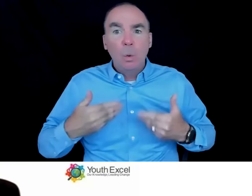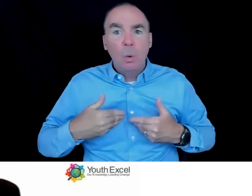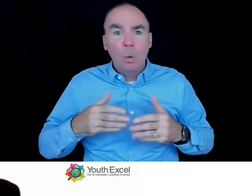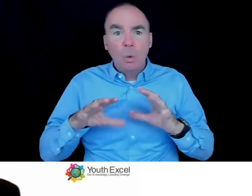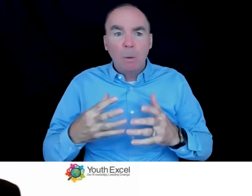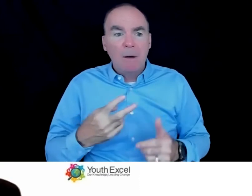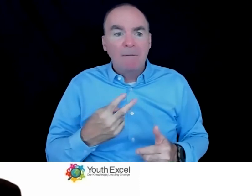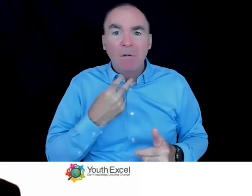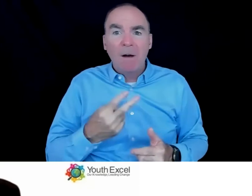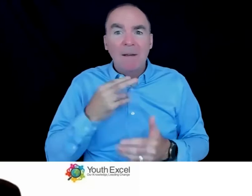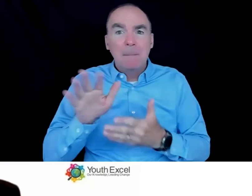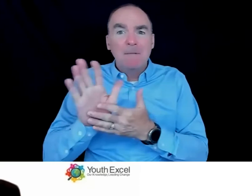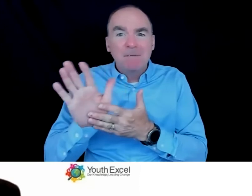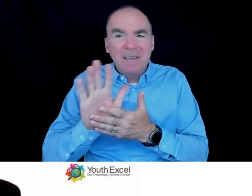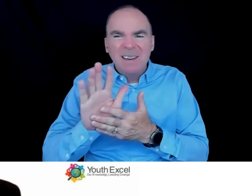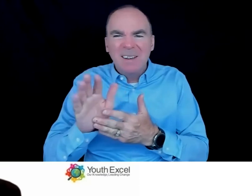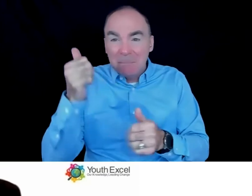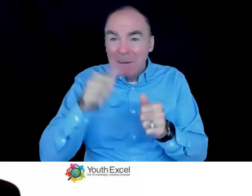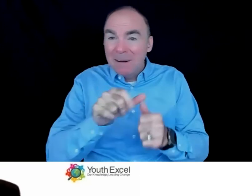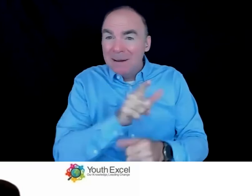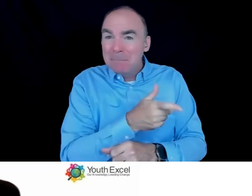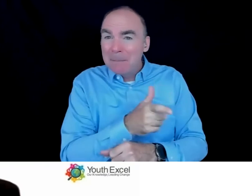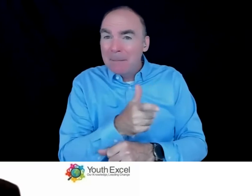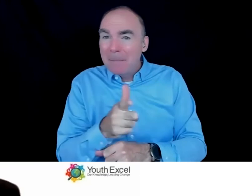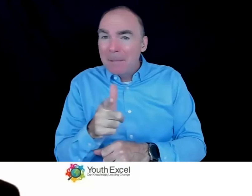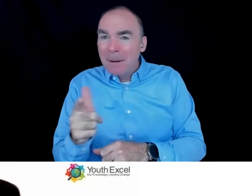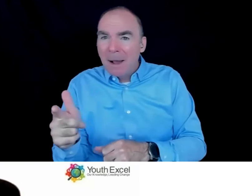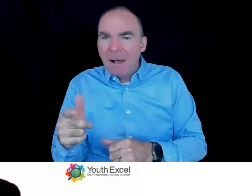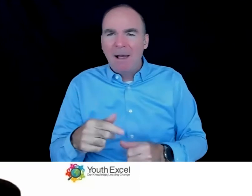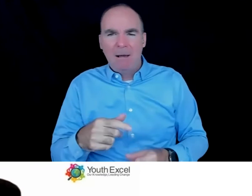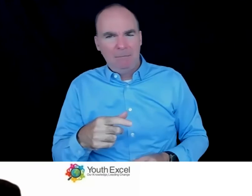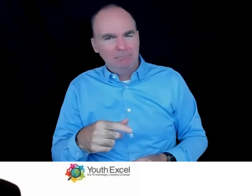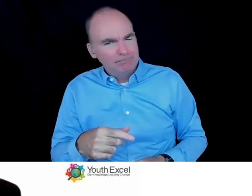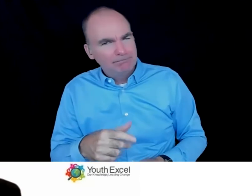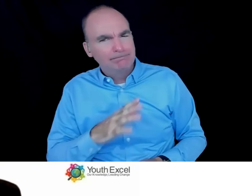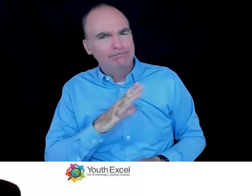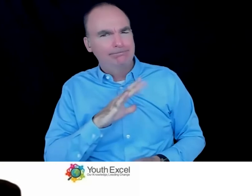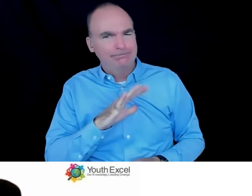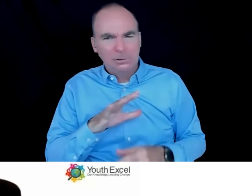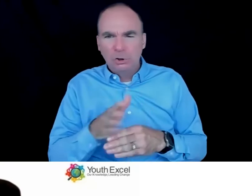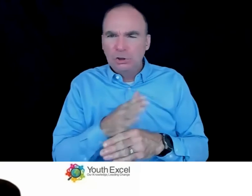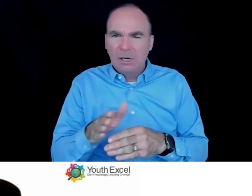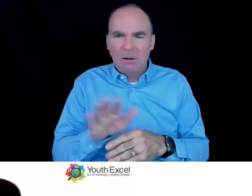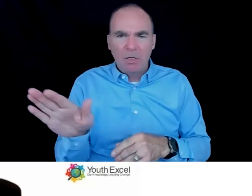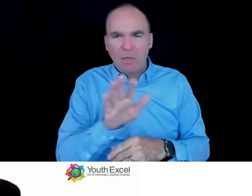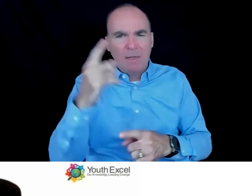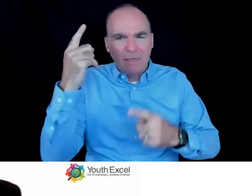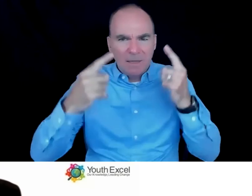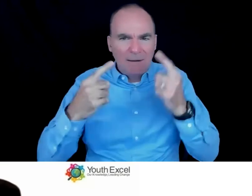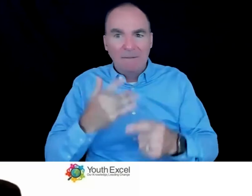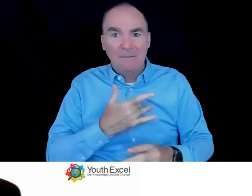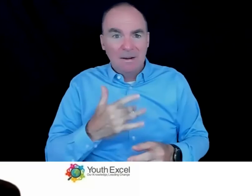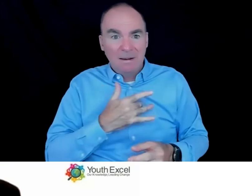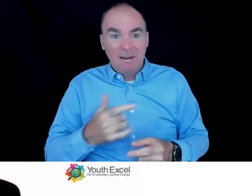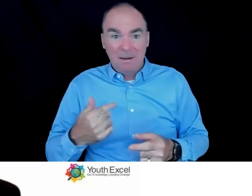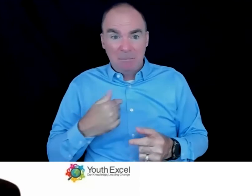Voices video for taking their time to share their sentiments with us today. And indeed, I ended up just actually trying as